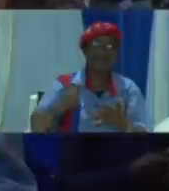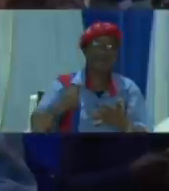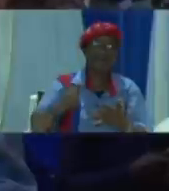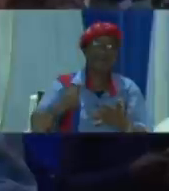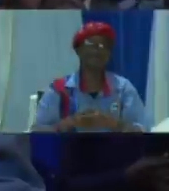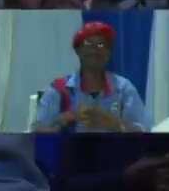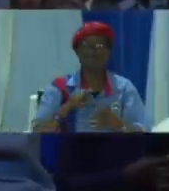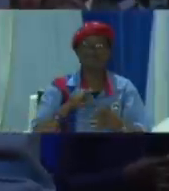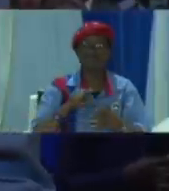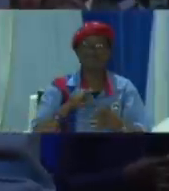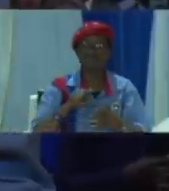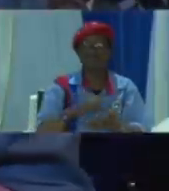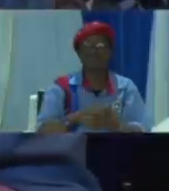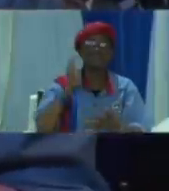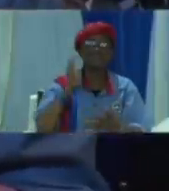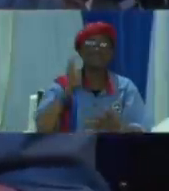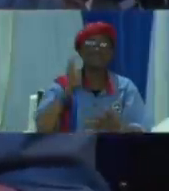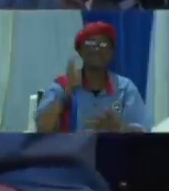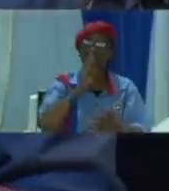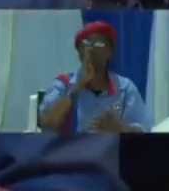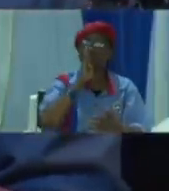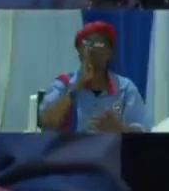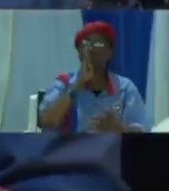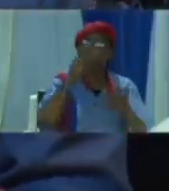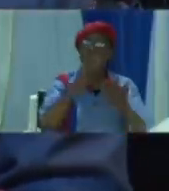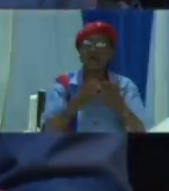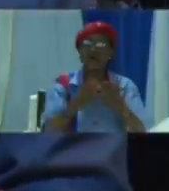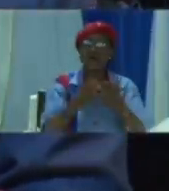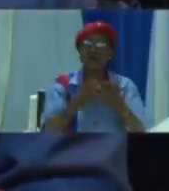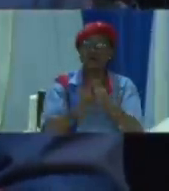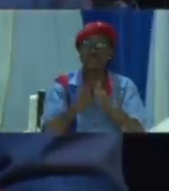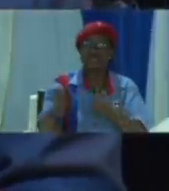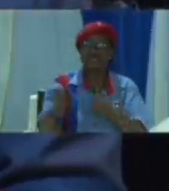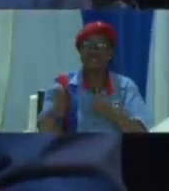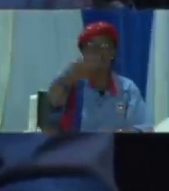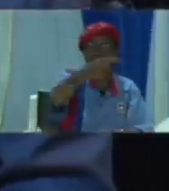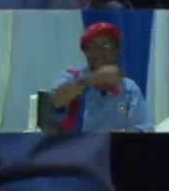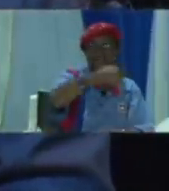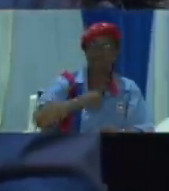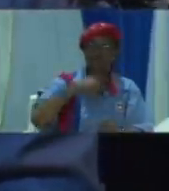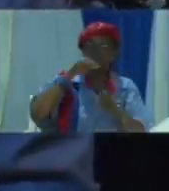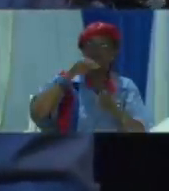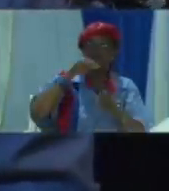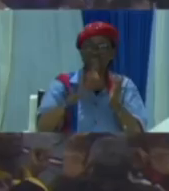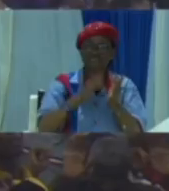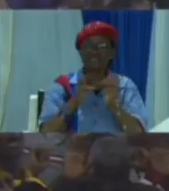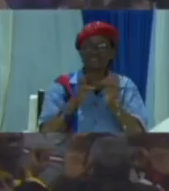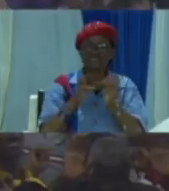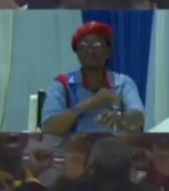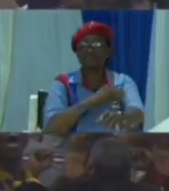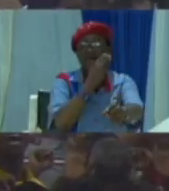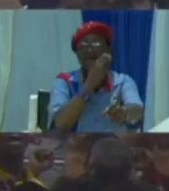It shall be well with you. In Jesus' mighty name we have